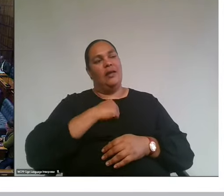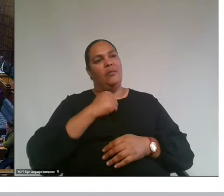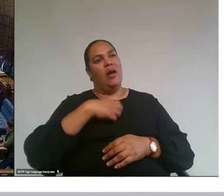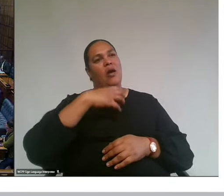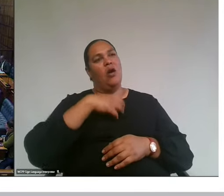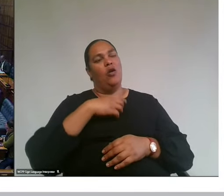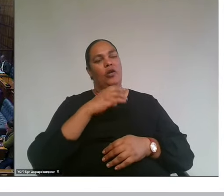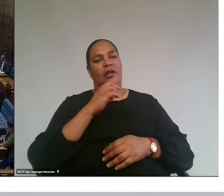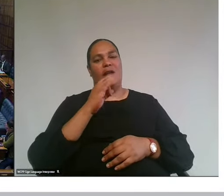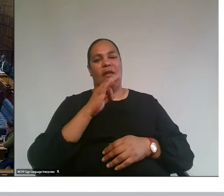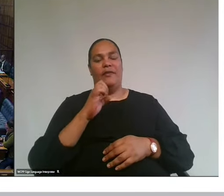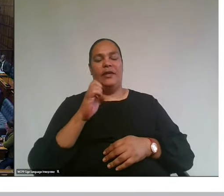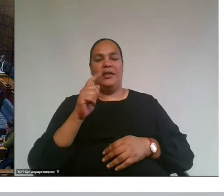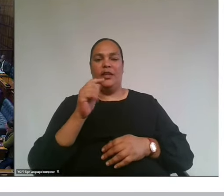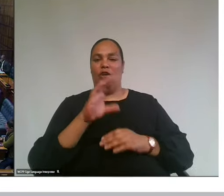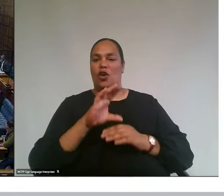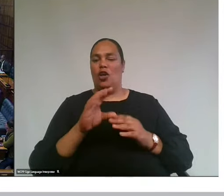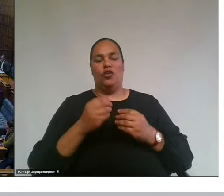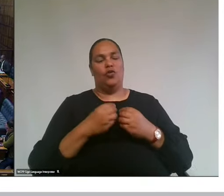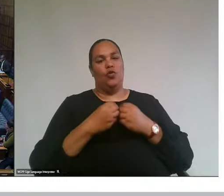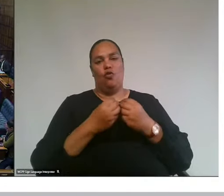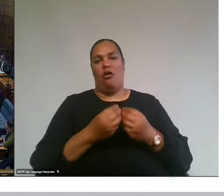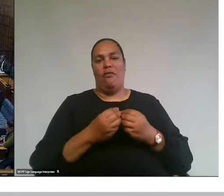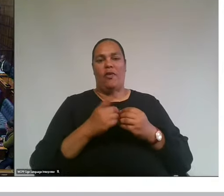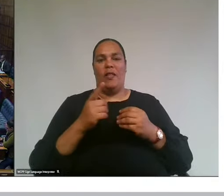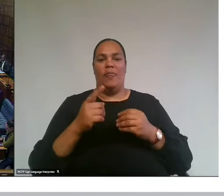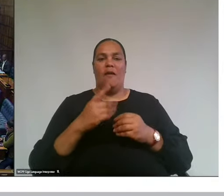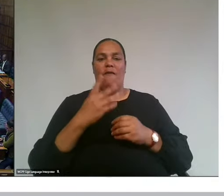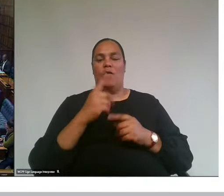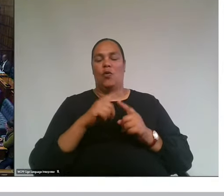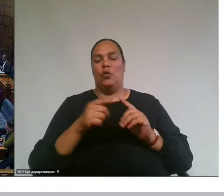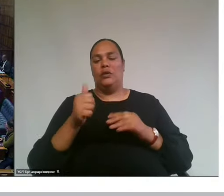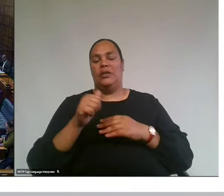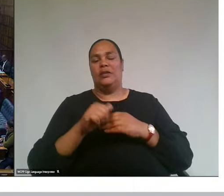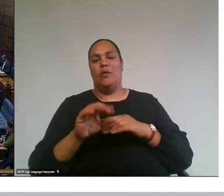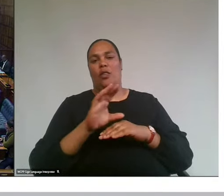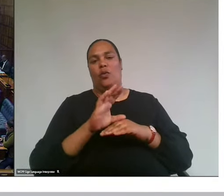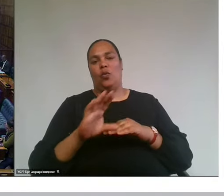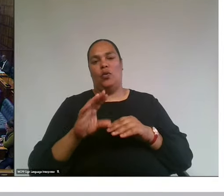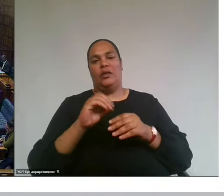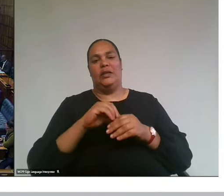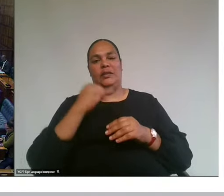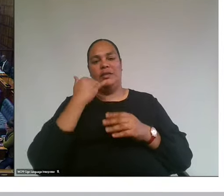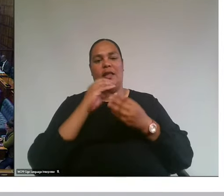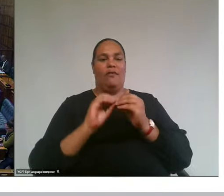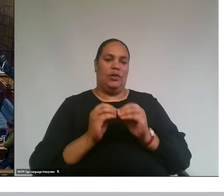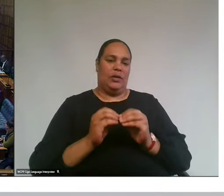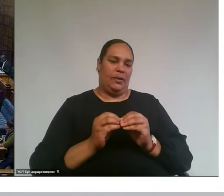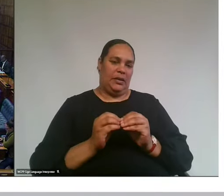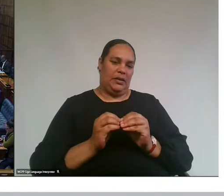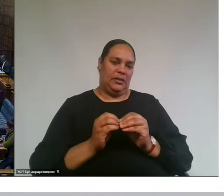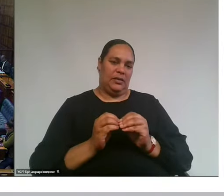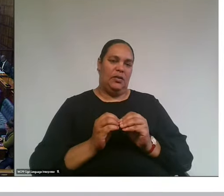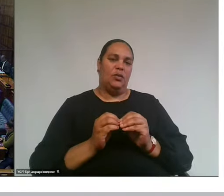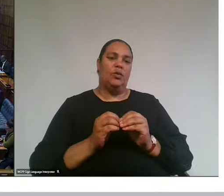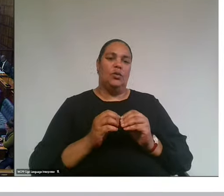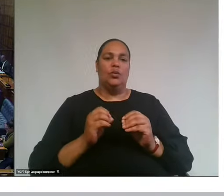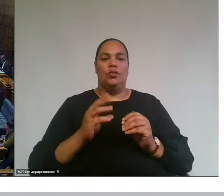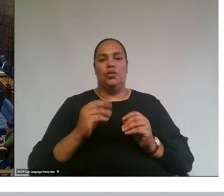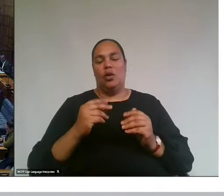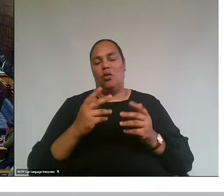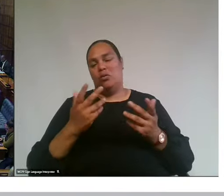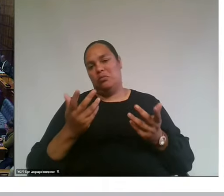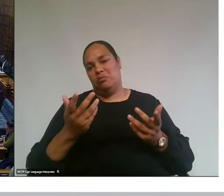F colleges don't offer the four and the six months courses in cell phone repairs so you